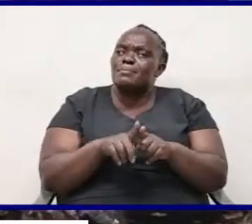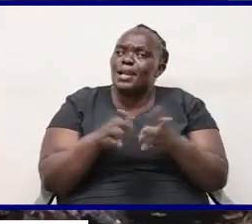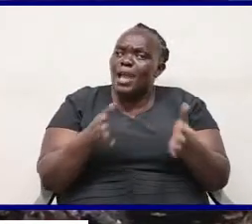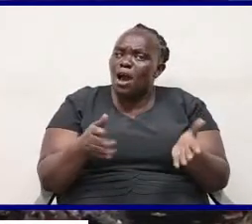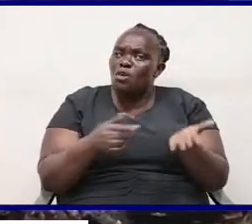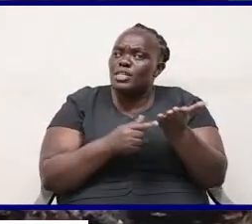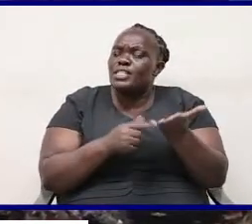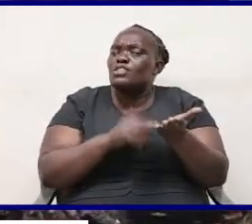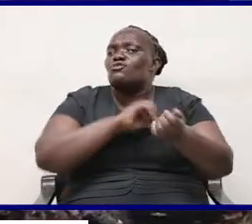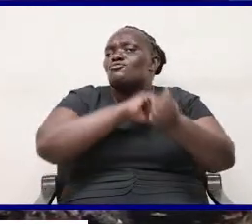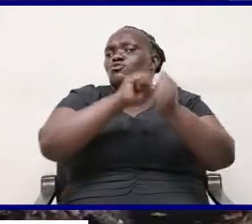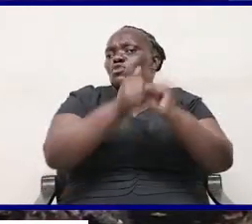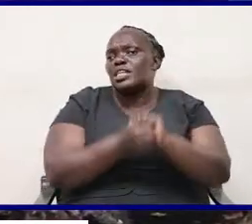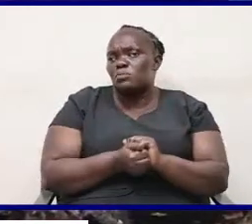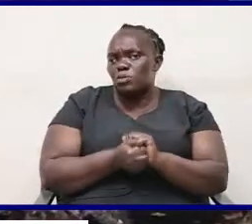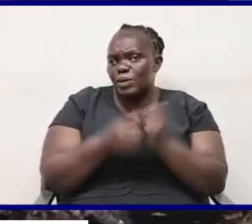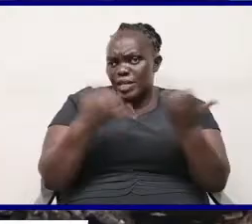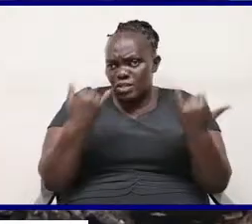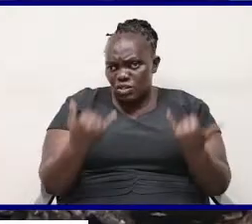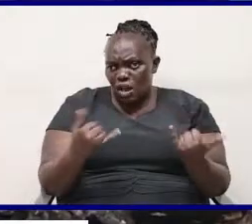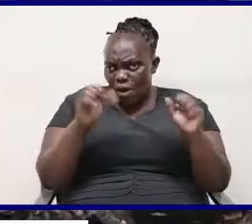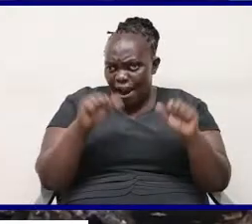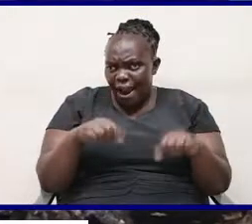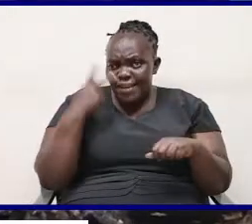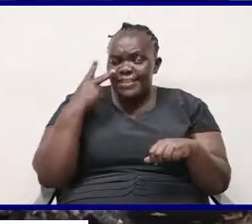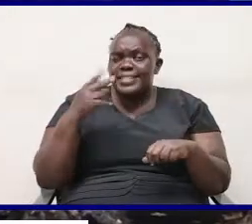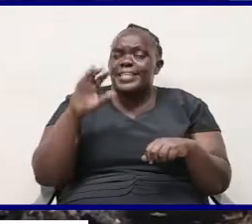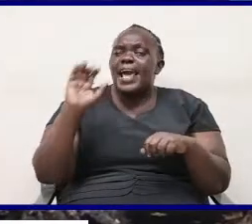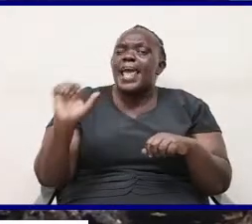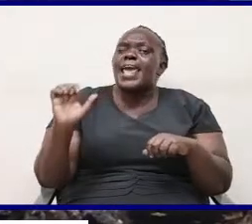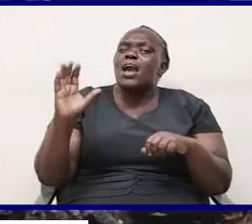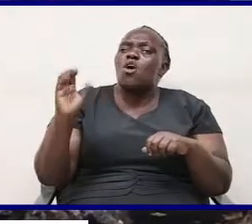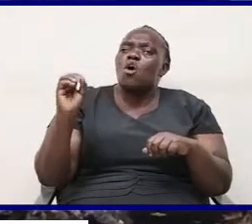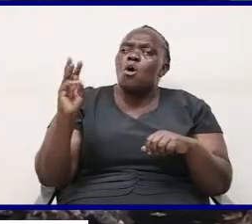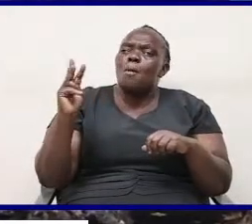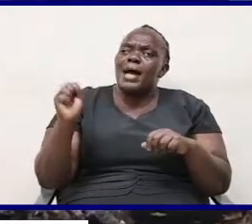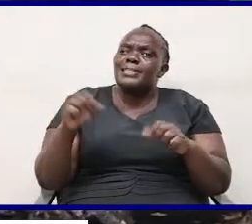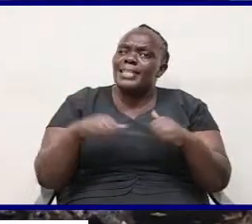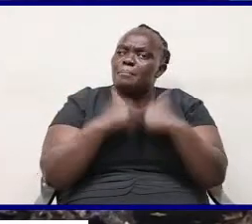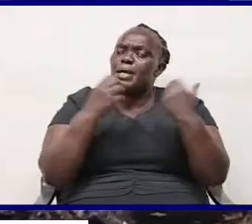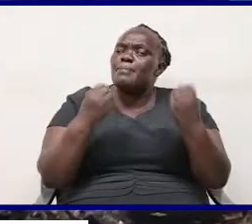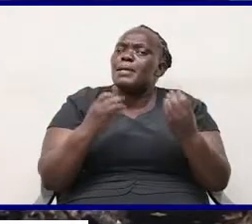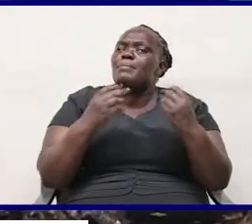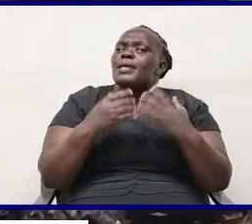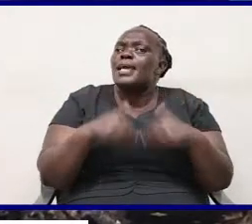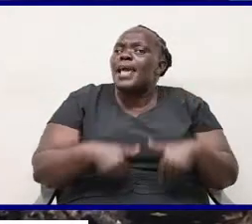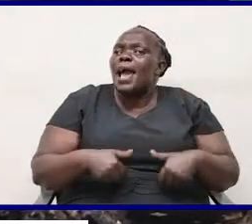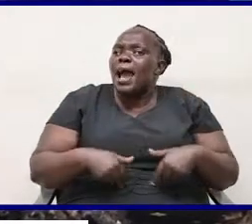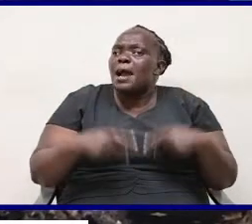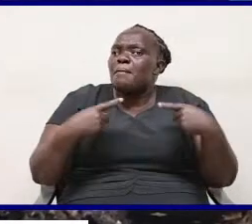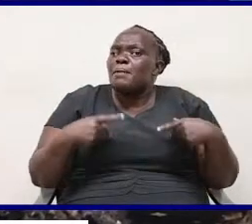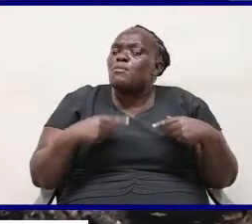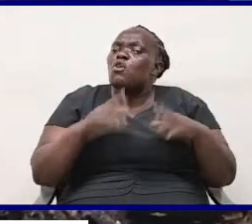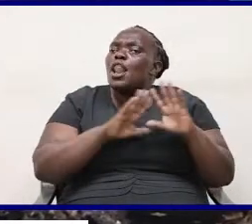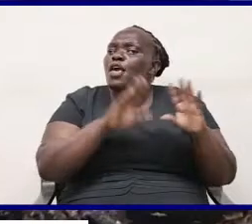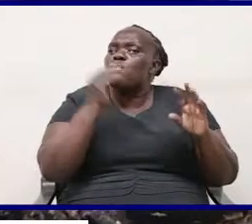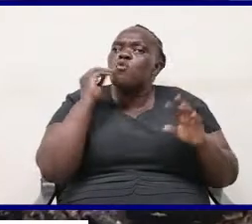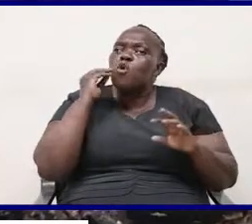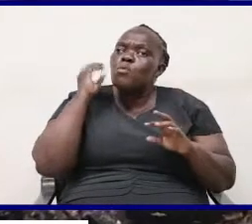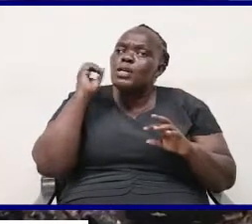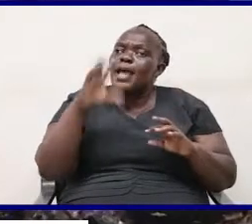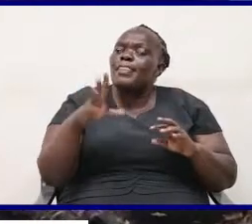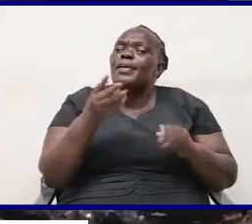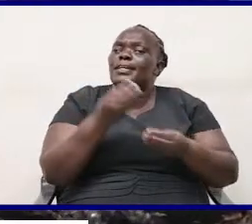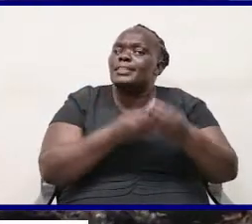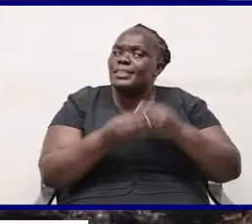digital transformation. I mean, we now can see e-commerce happening. Many of the young people don't even have to leave their homes. They